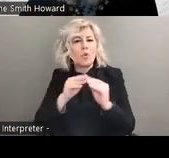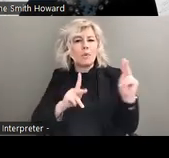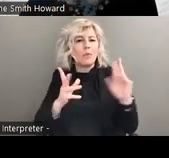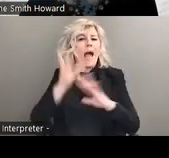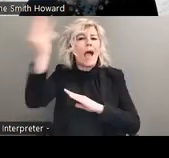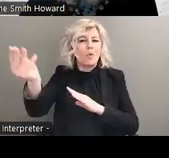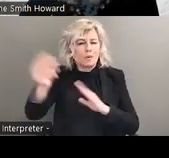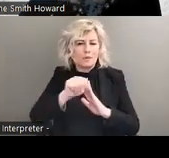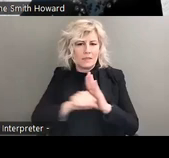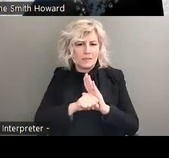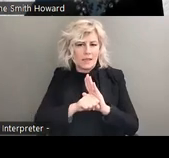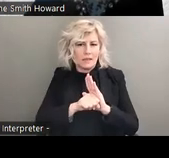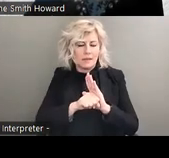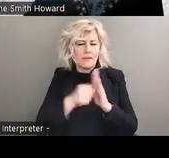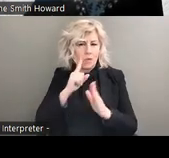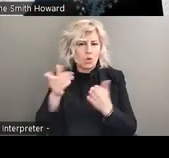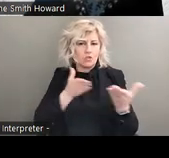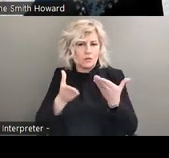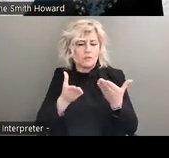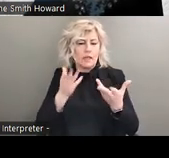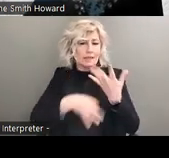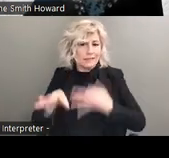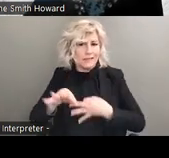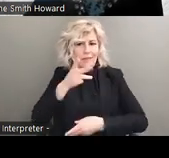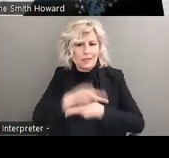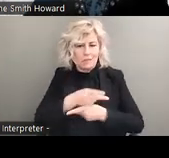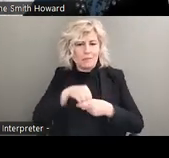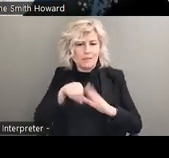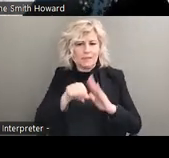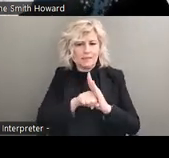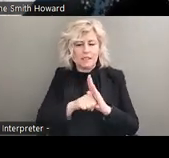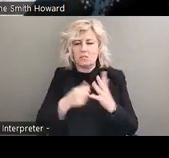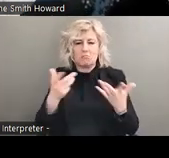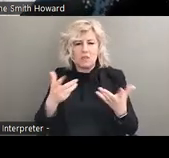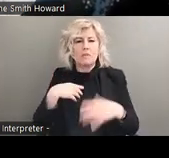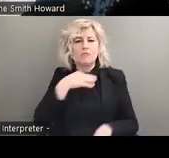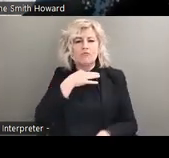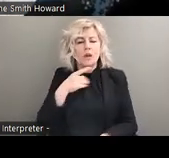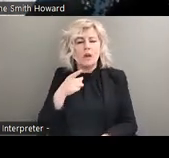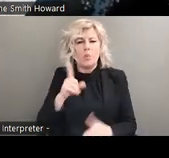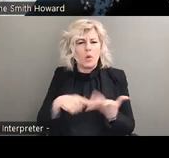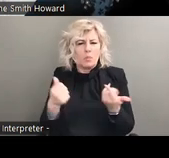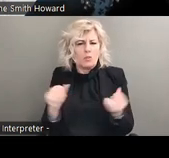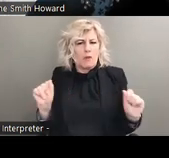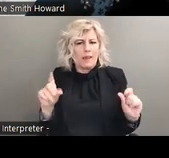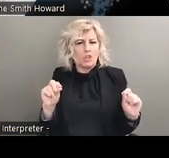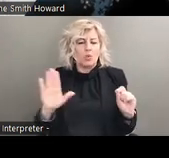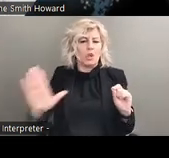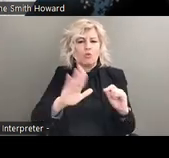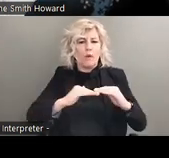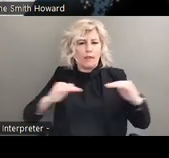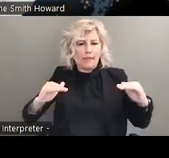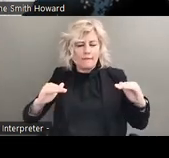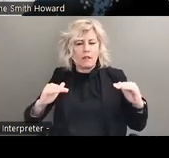have to get services rather than keep them in state, is sort of what have you been trying to do at your level